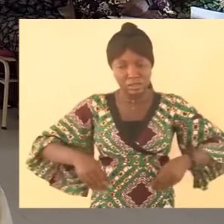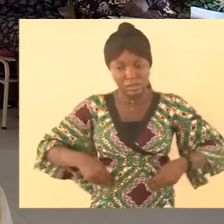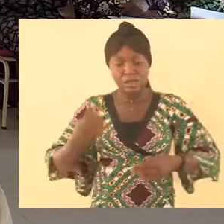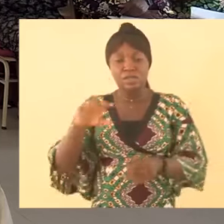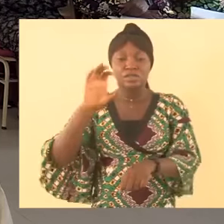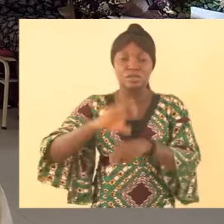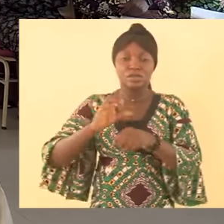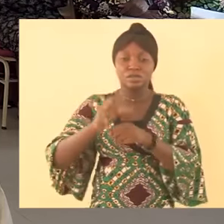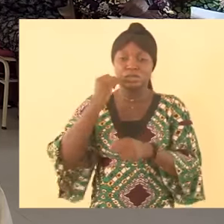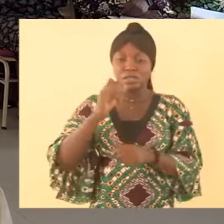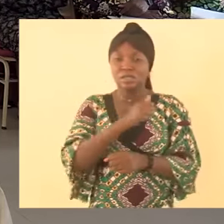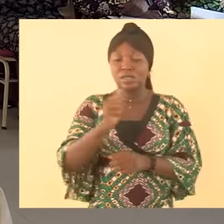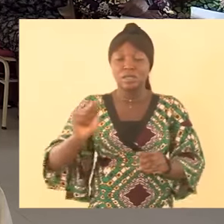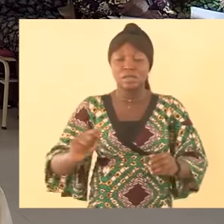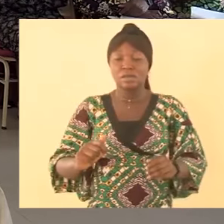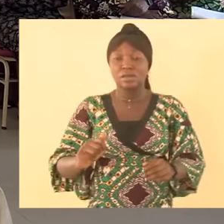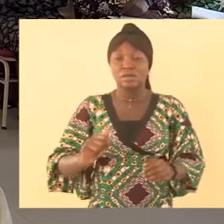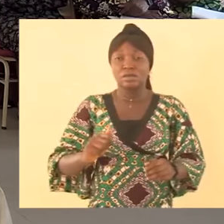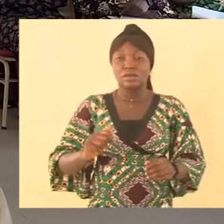The church is supposed to be a living,